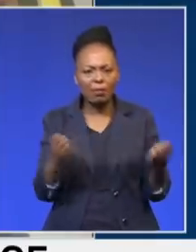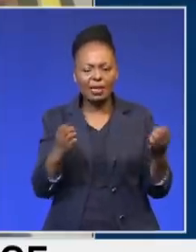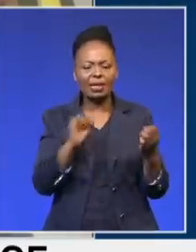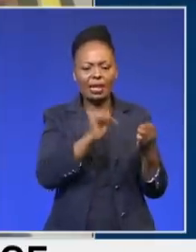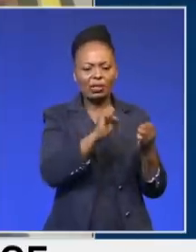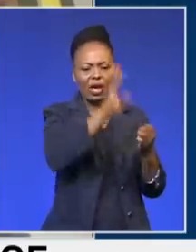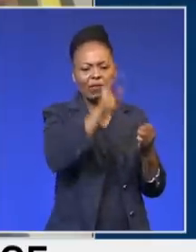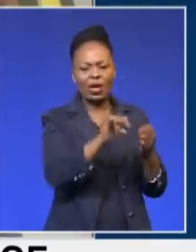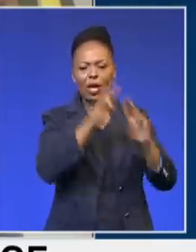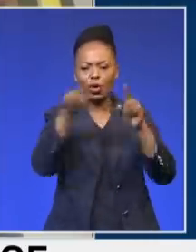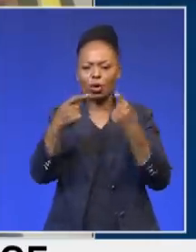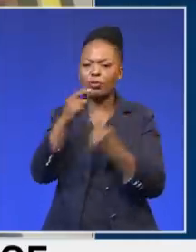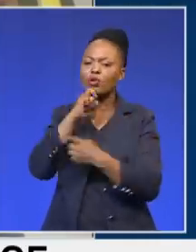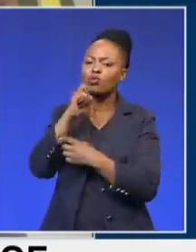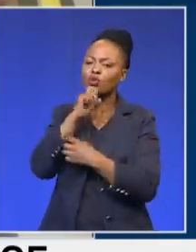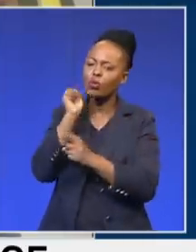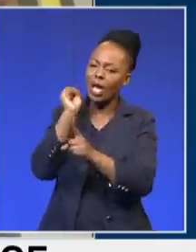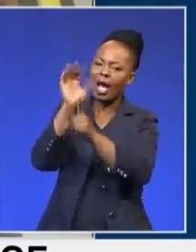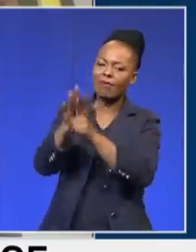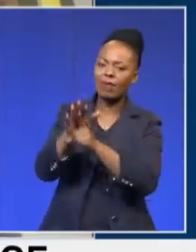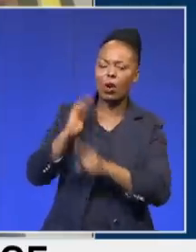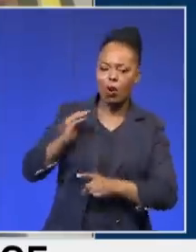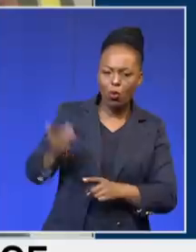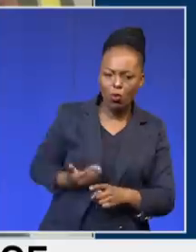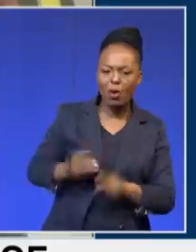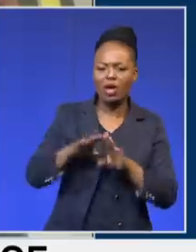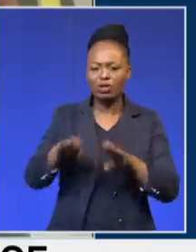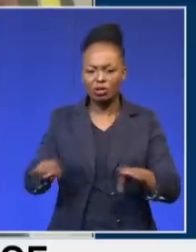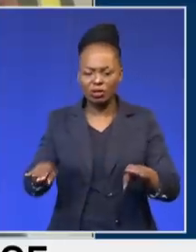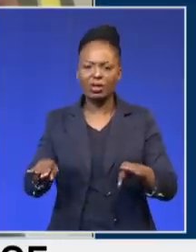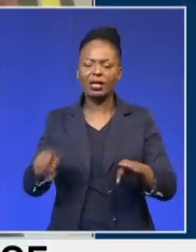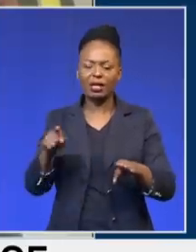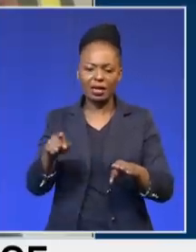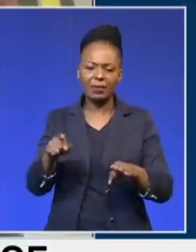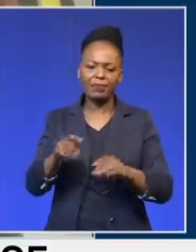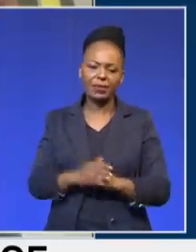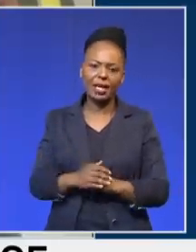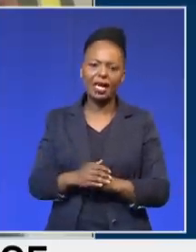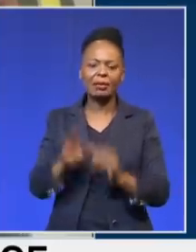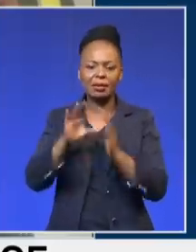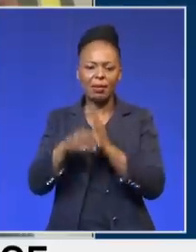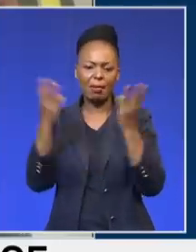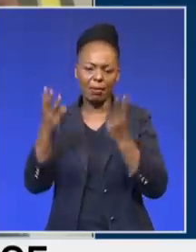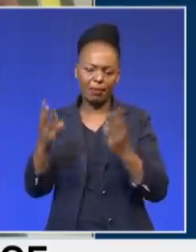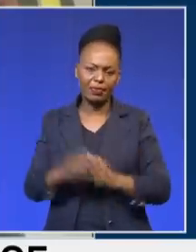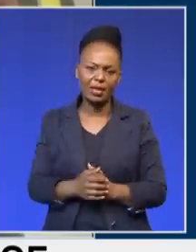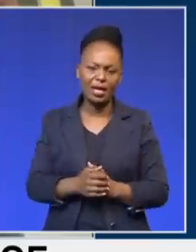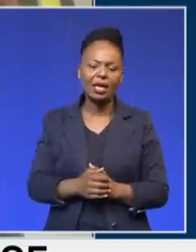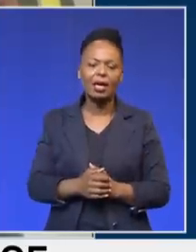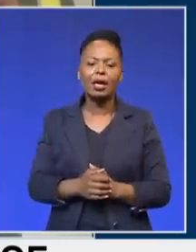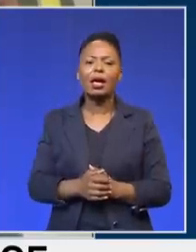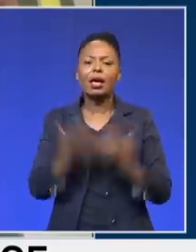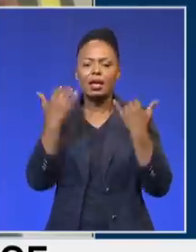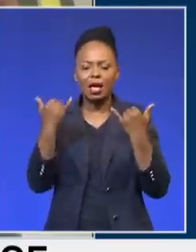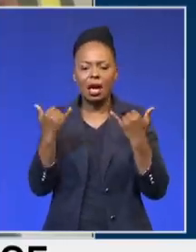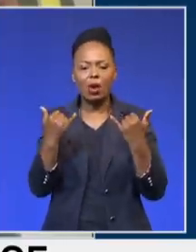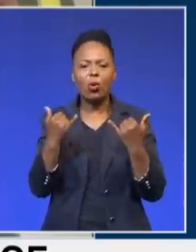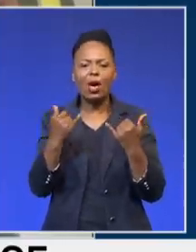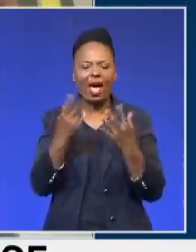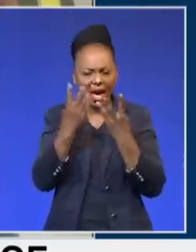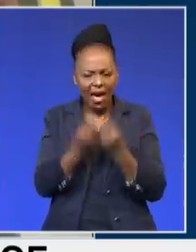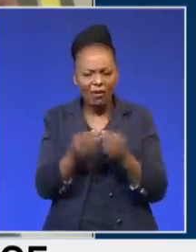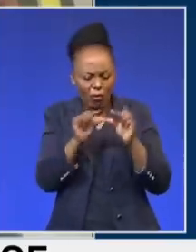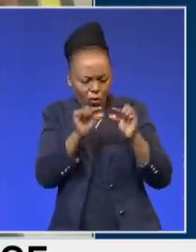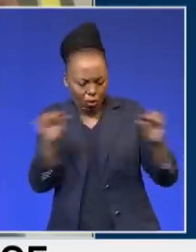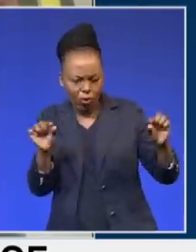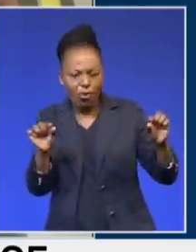that will affect women, children, and innocent people. That we are very clear. And there is a control mechanism, there is an oversight of that work that